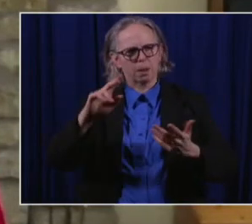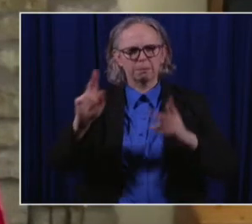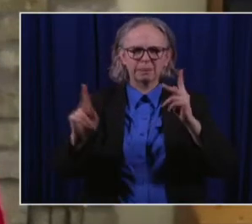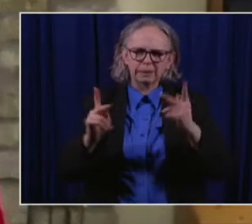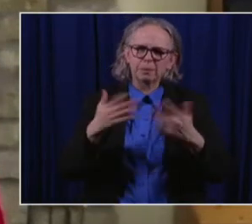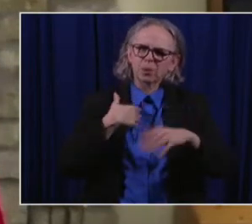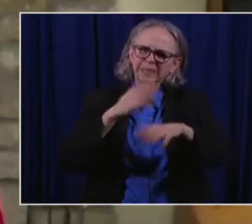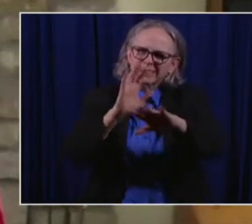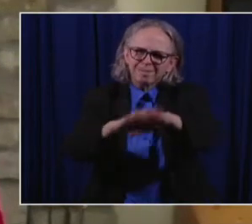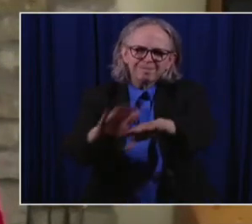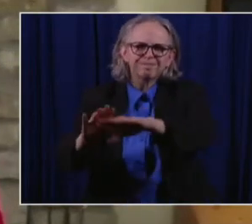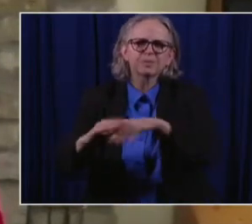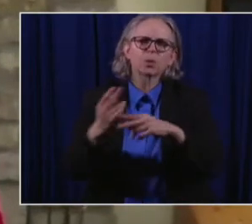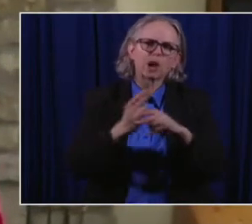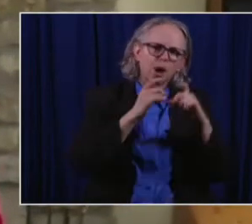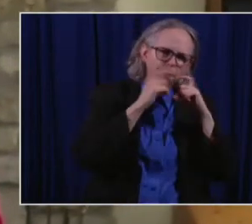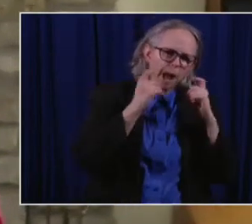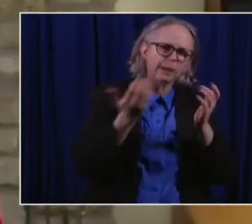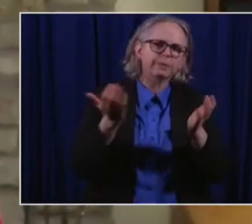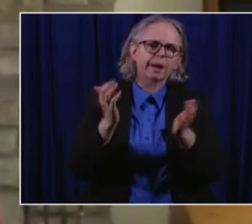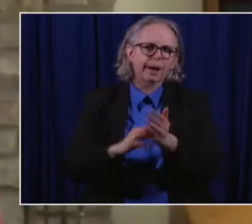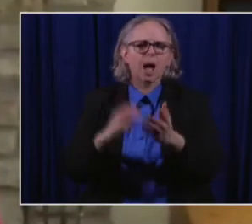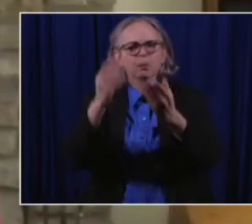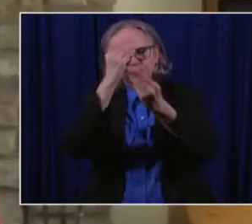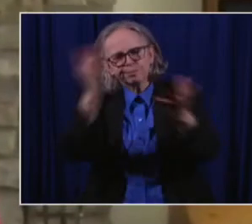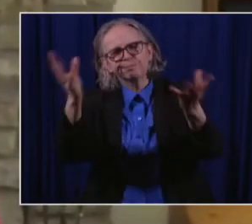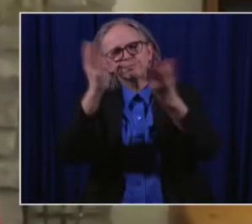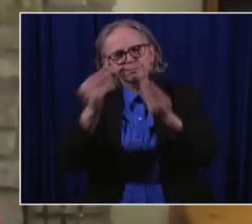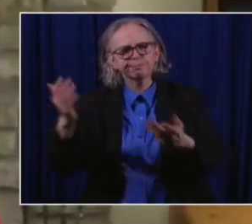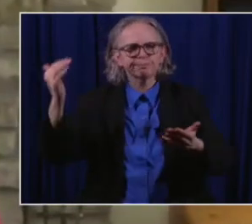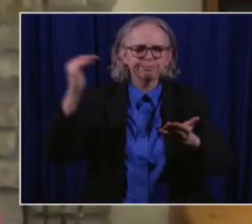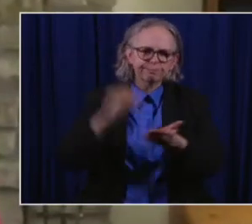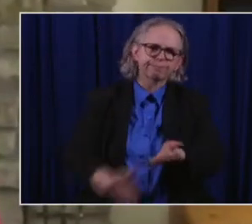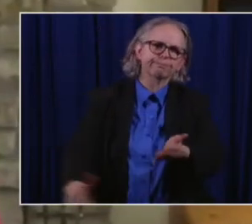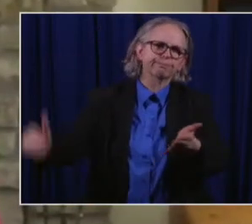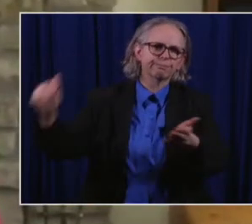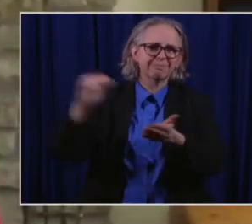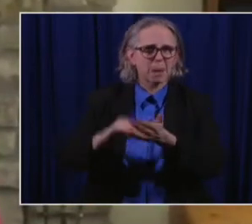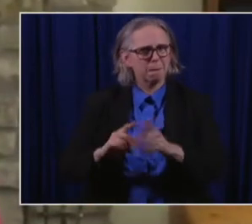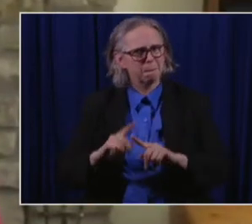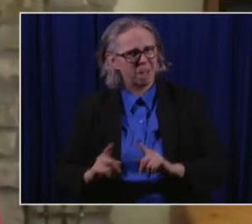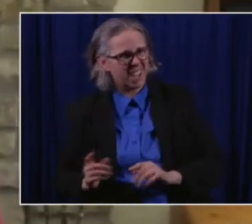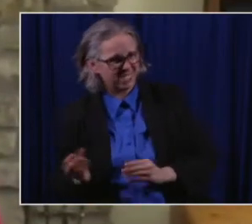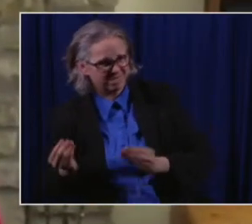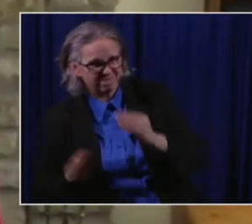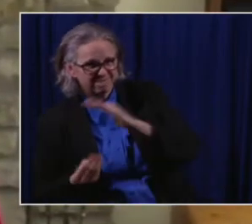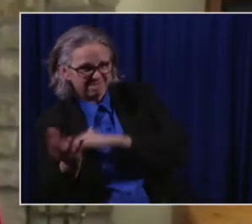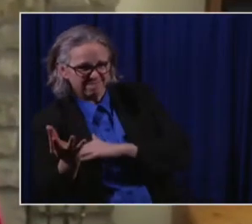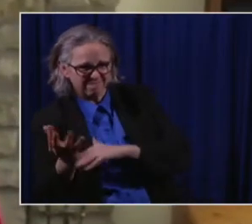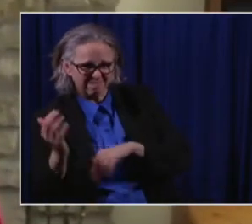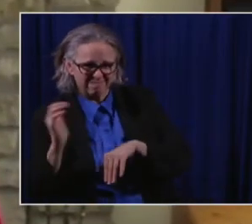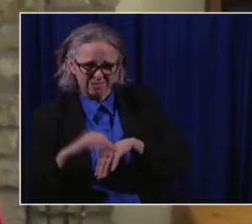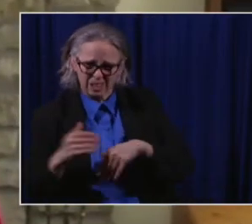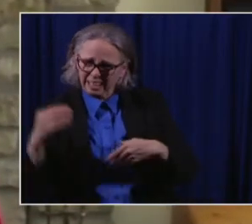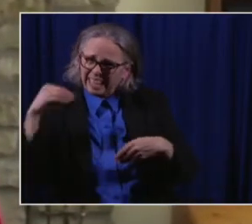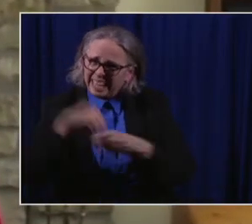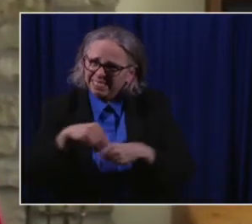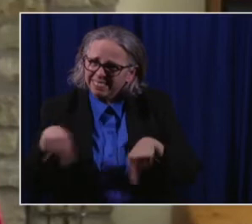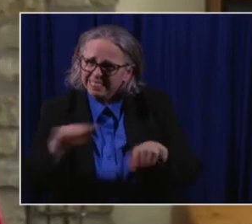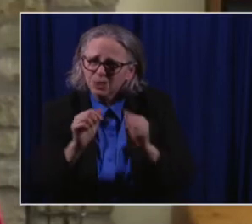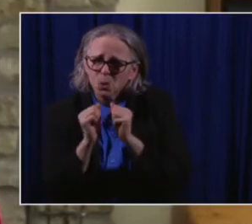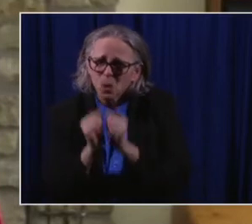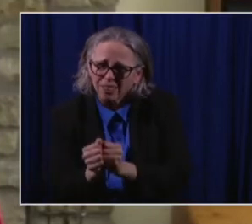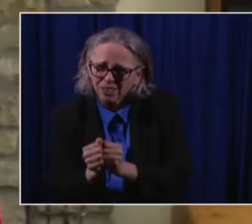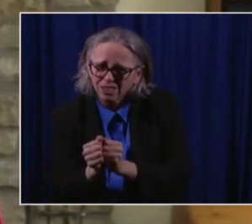caution. We are all in this together. There are members of